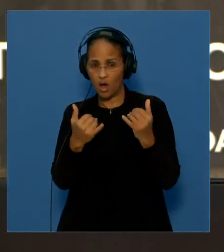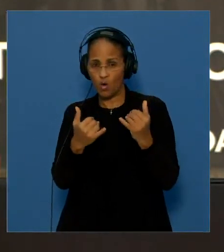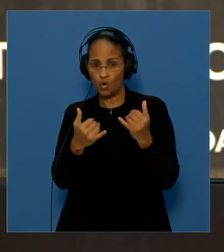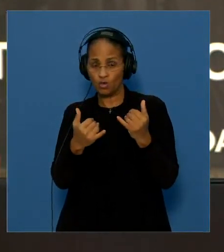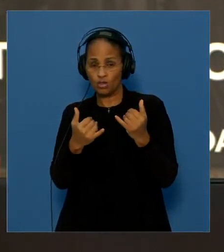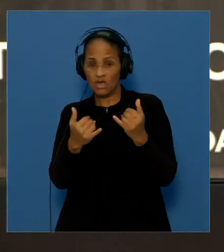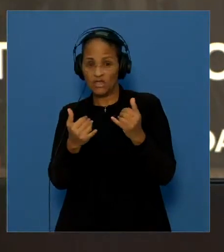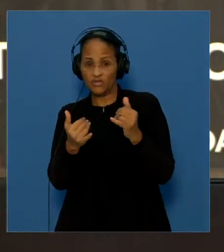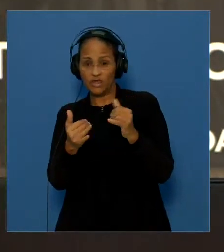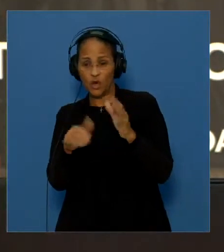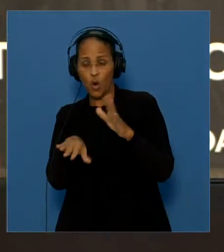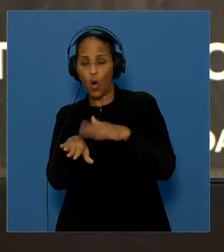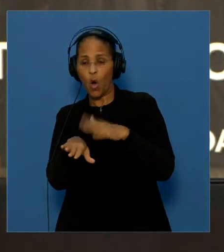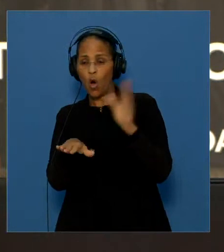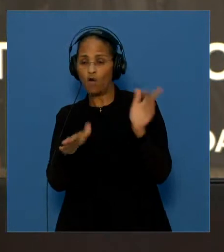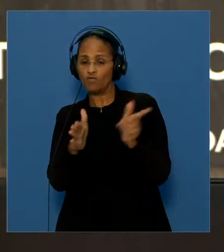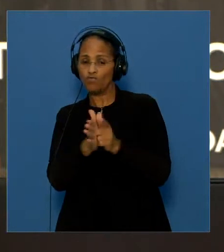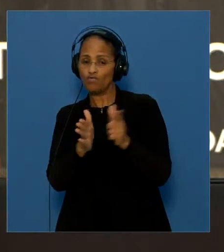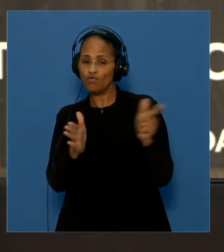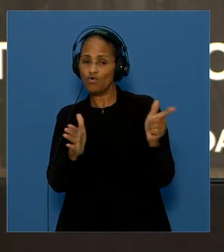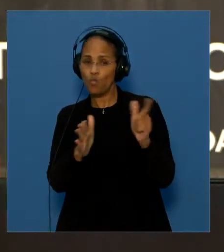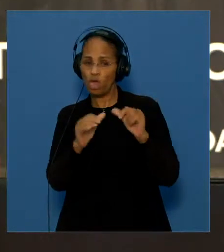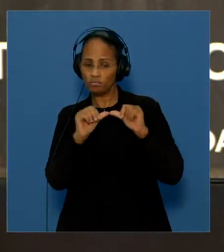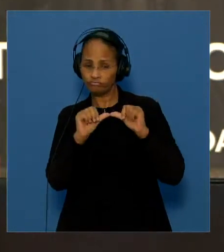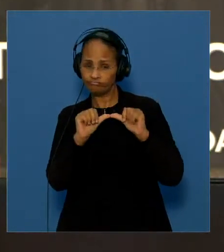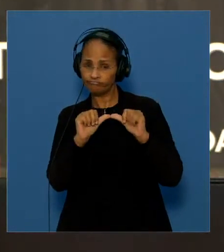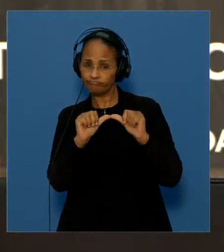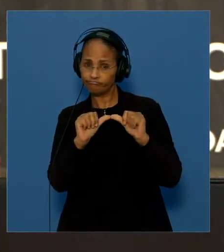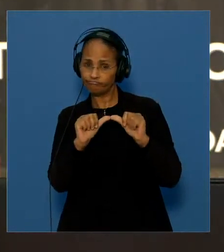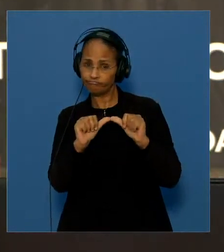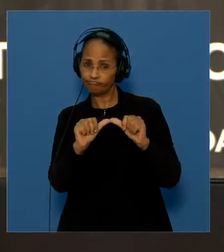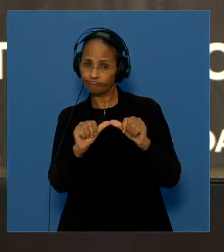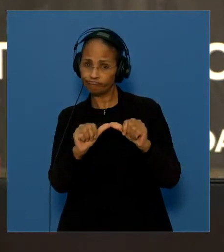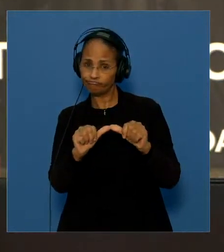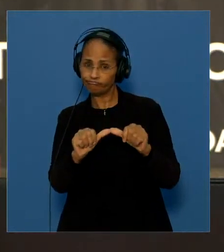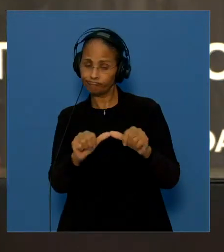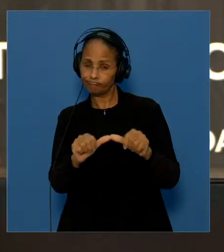be extended and will be in place from when the